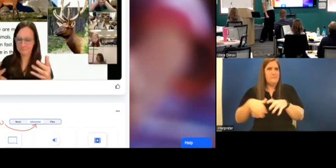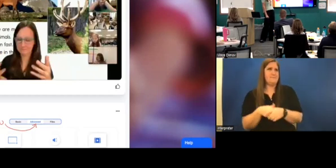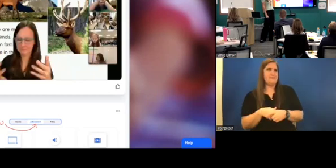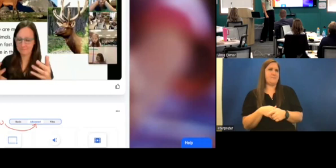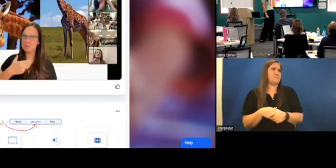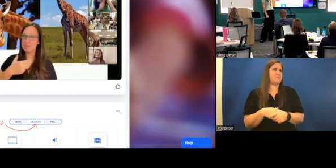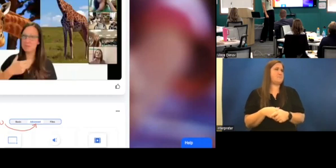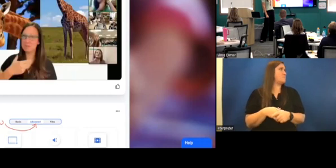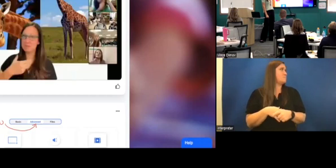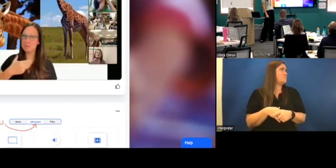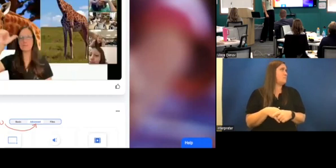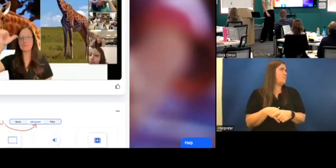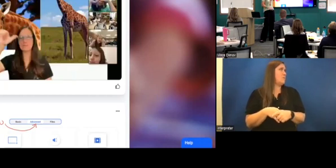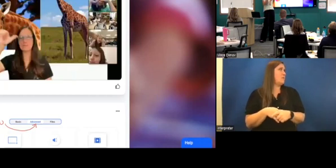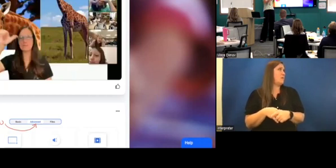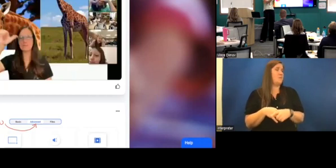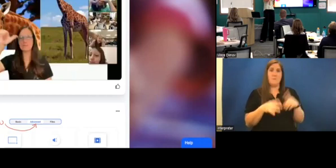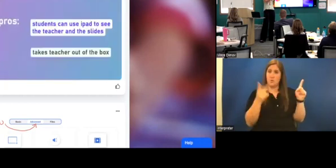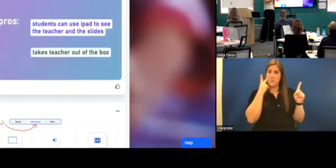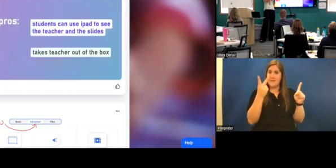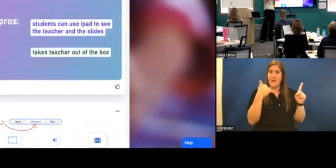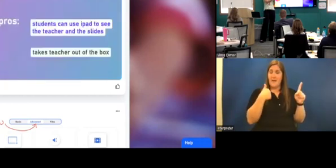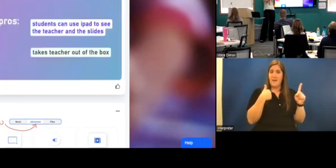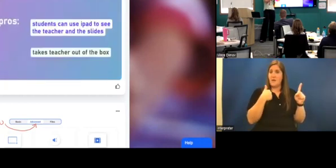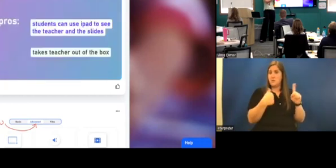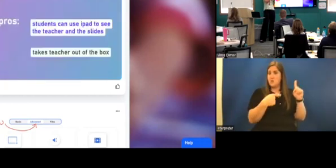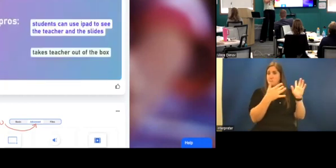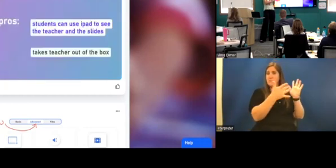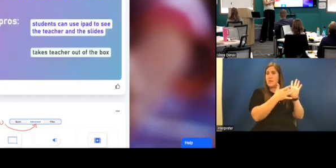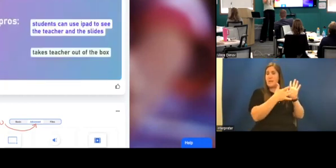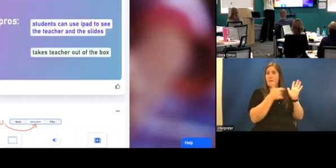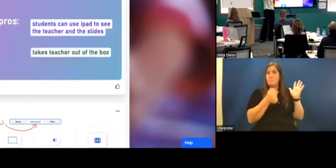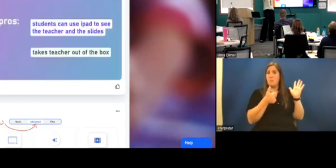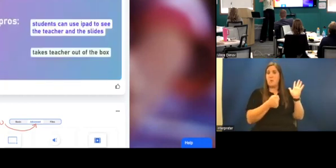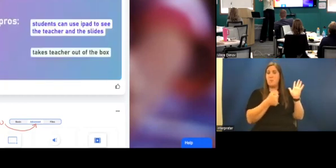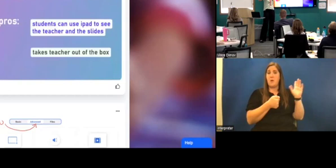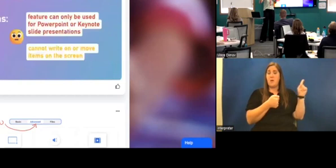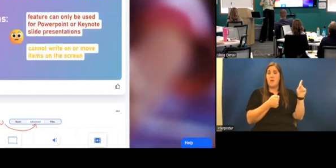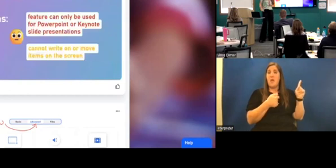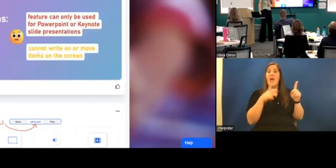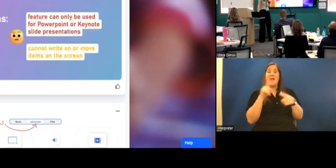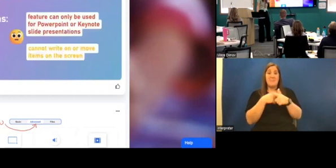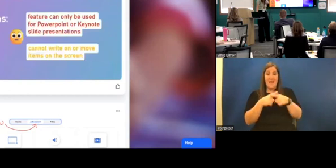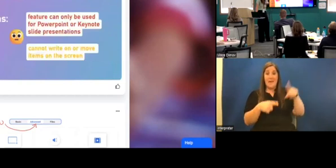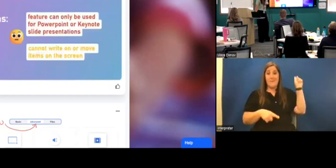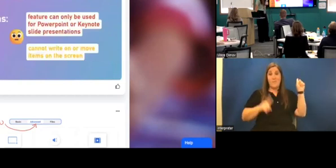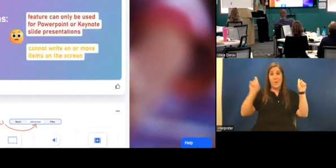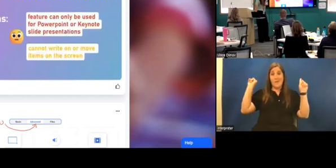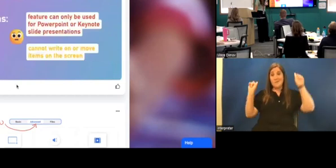anyway, you see I have these slides and I can just do the arrow and just click right through my slides and I can point to what's going on.